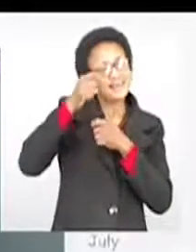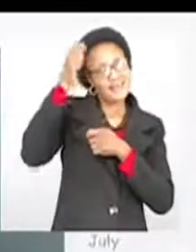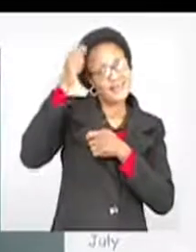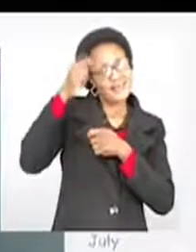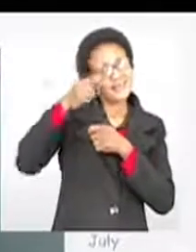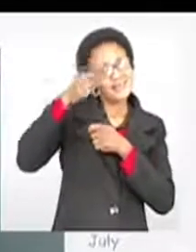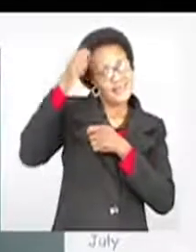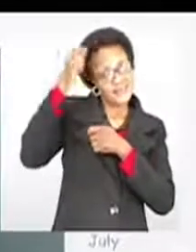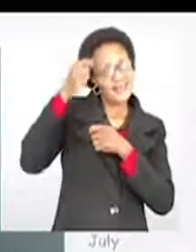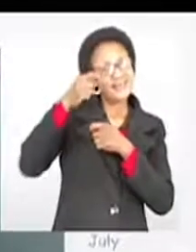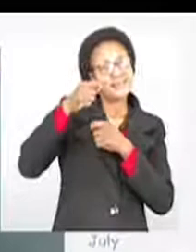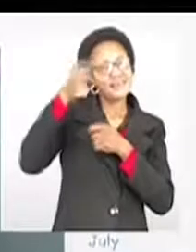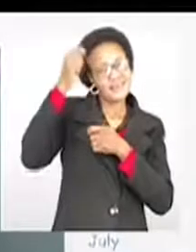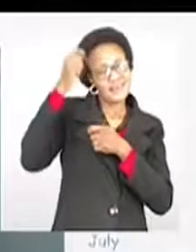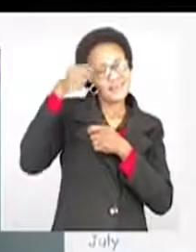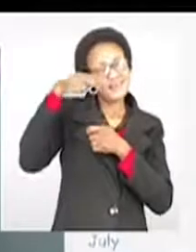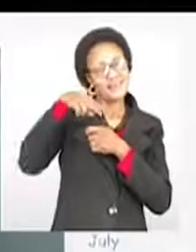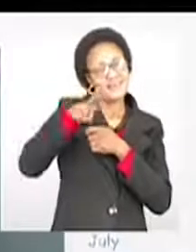umbrella,